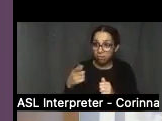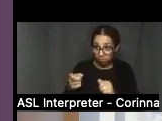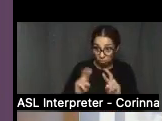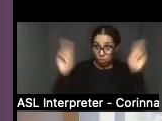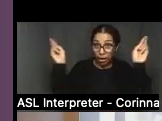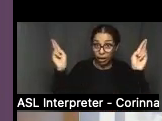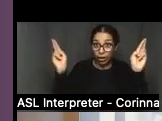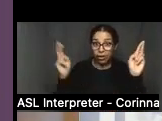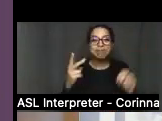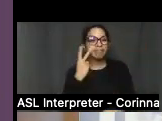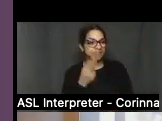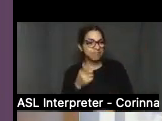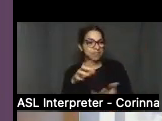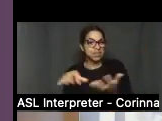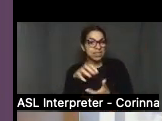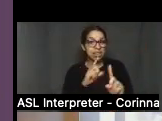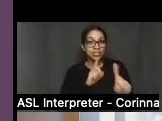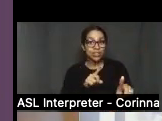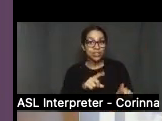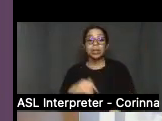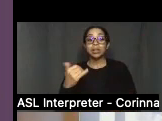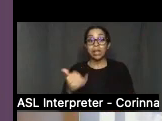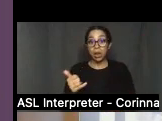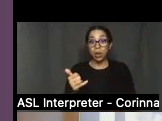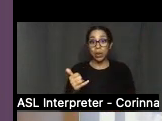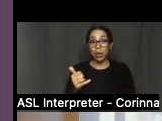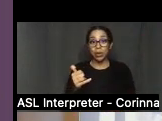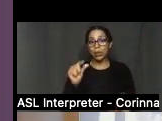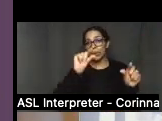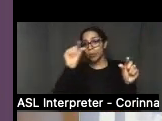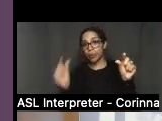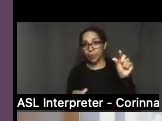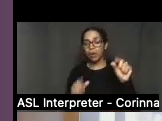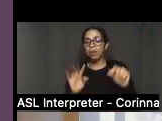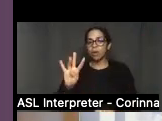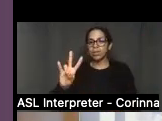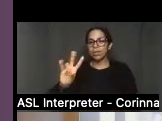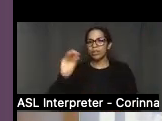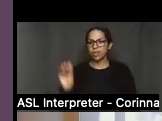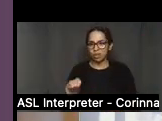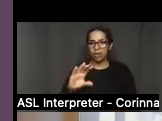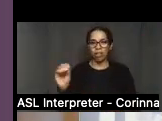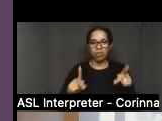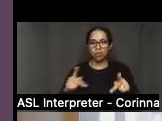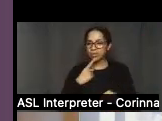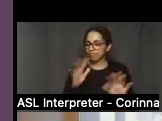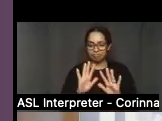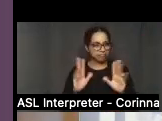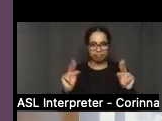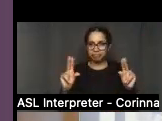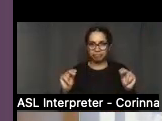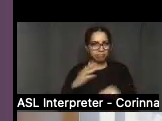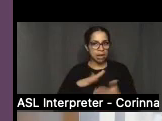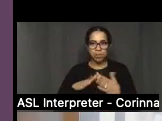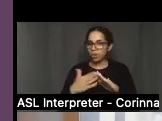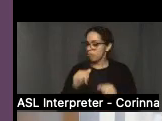In the yellow bar, we've got 47% of Coloradans said, my community is not prepared or is